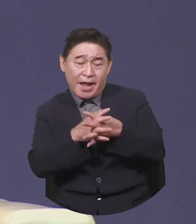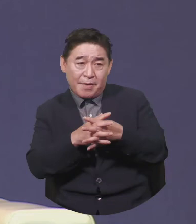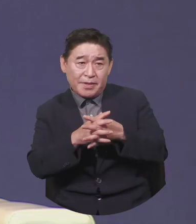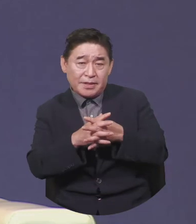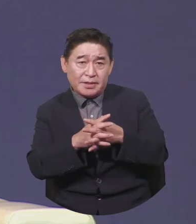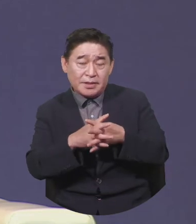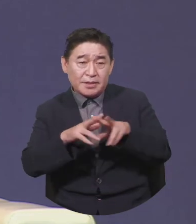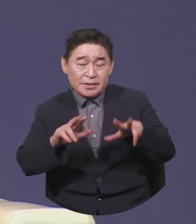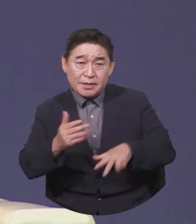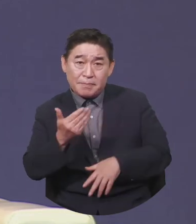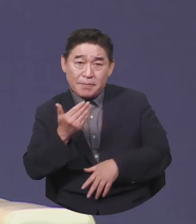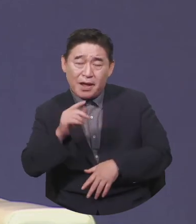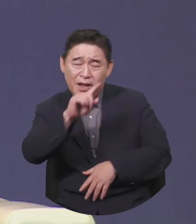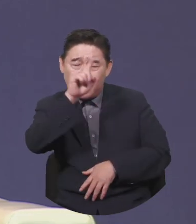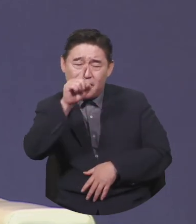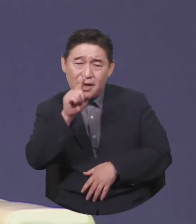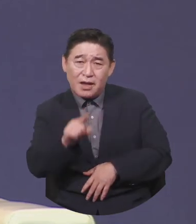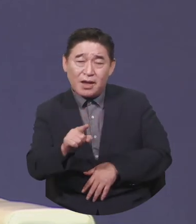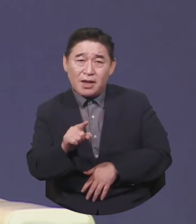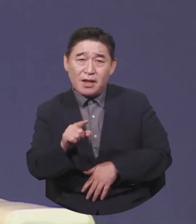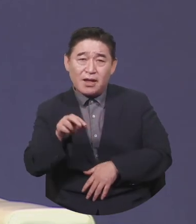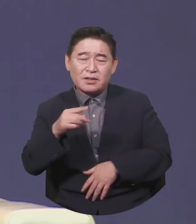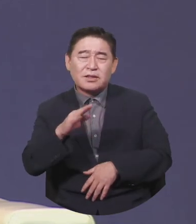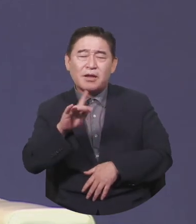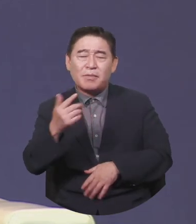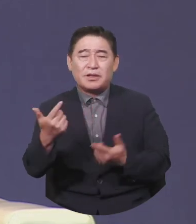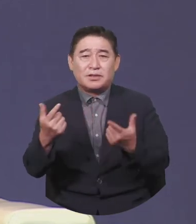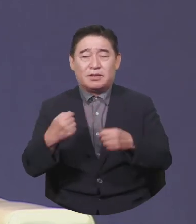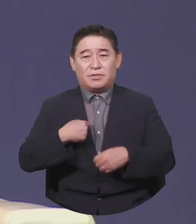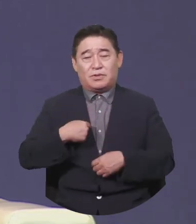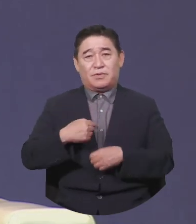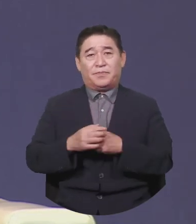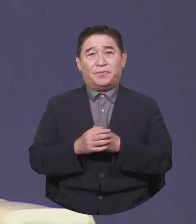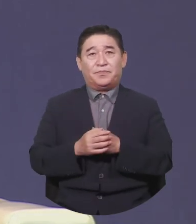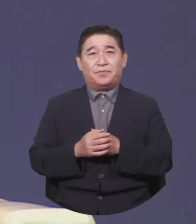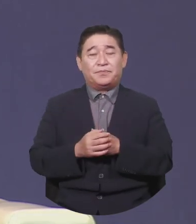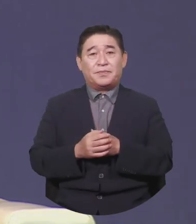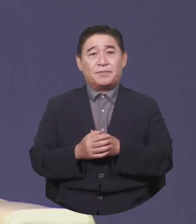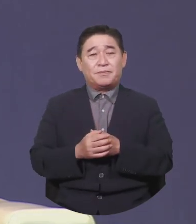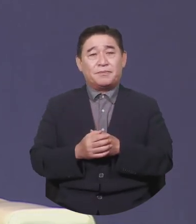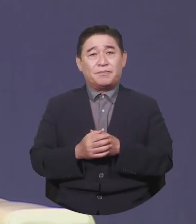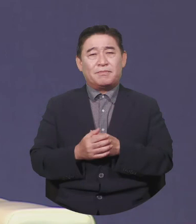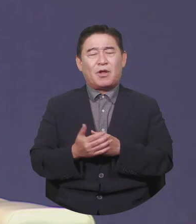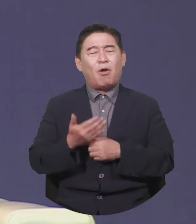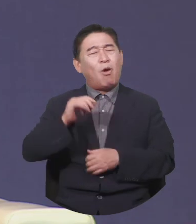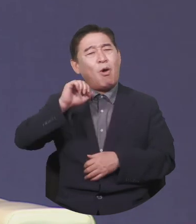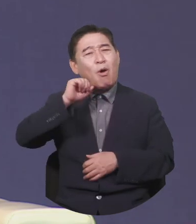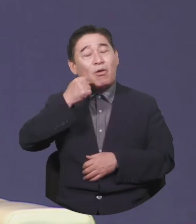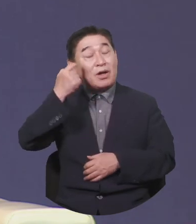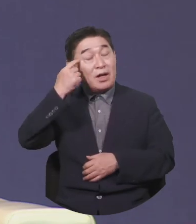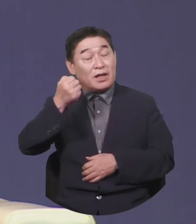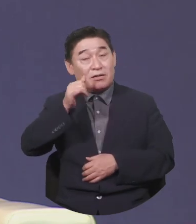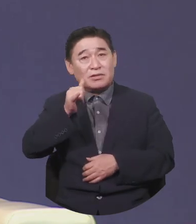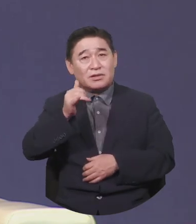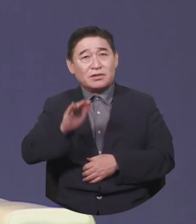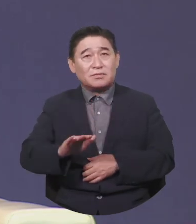know, I'm an optimist. I'm like Madeleine Albright. I'm an optimist who worried too